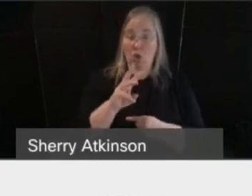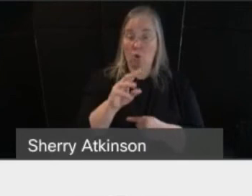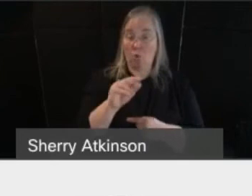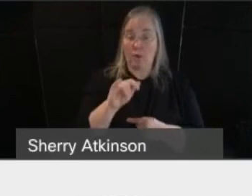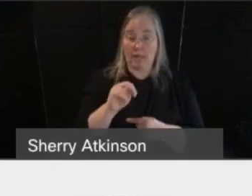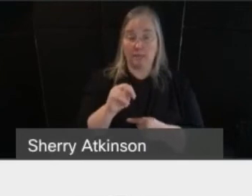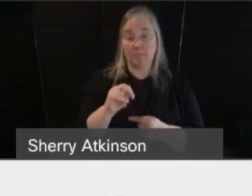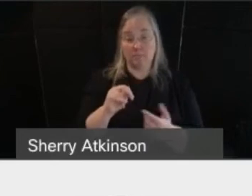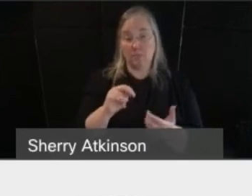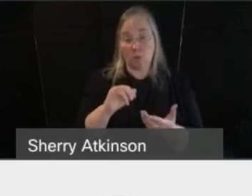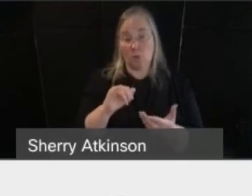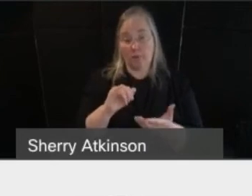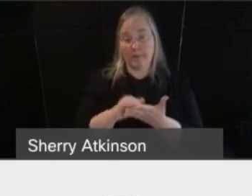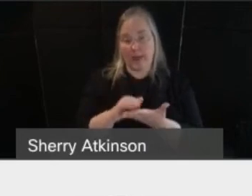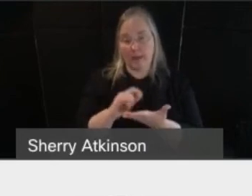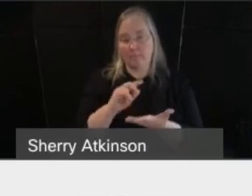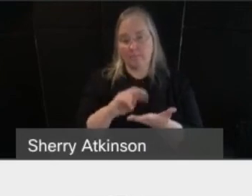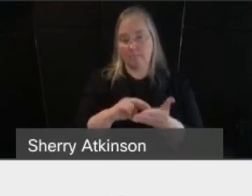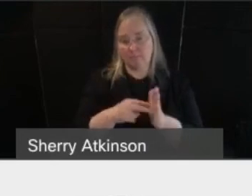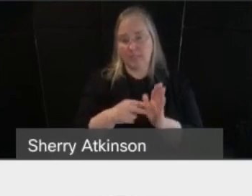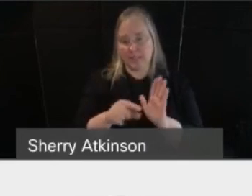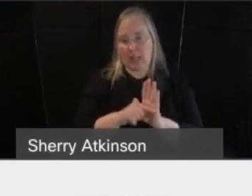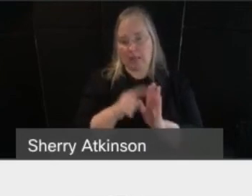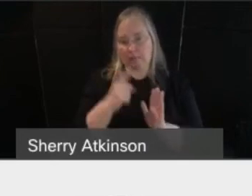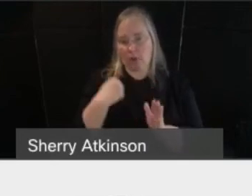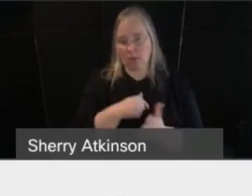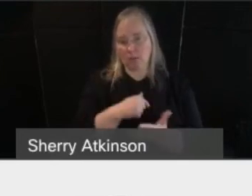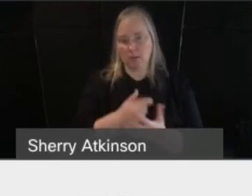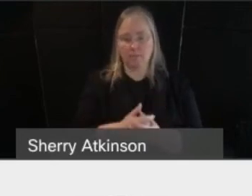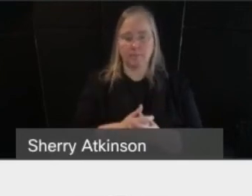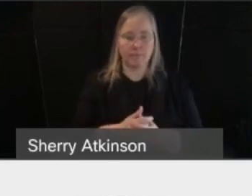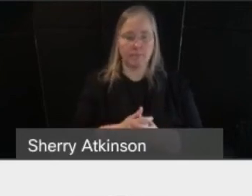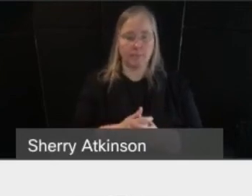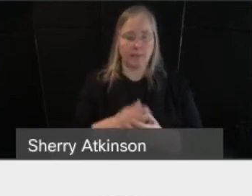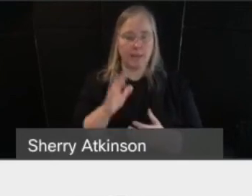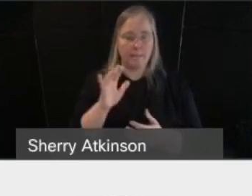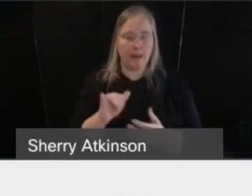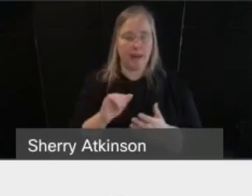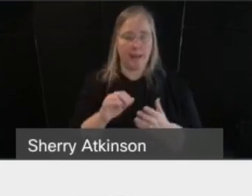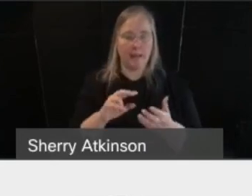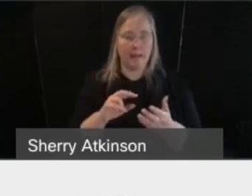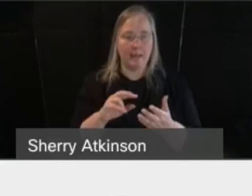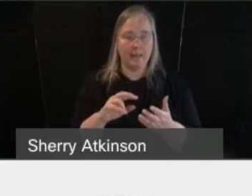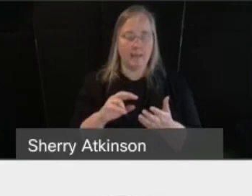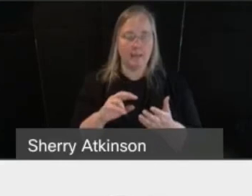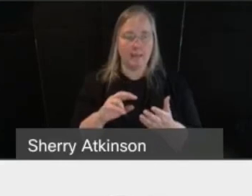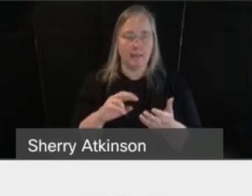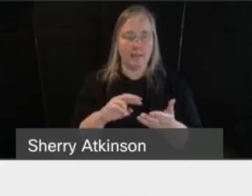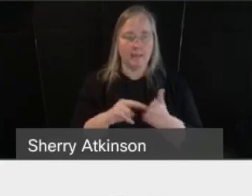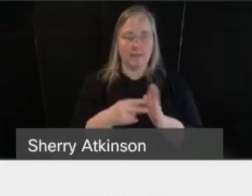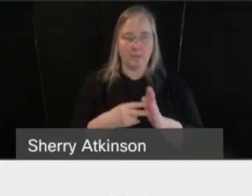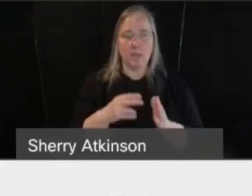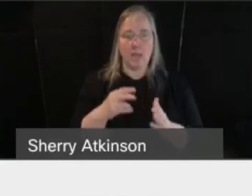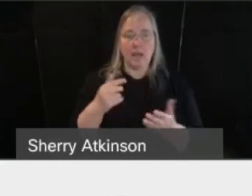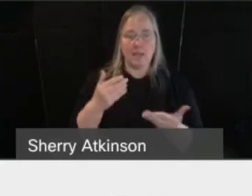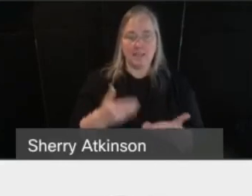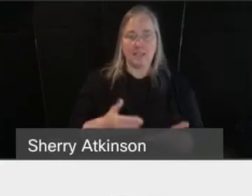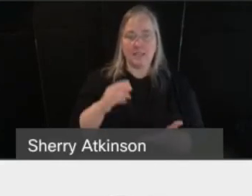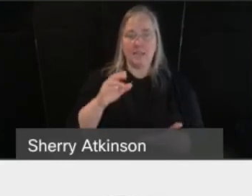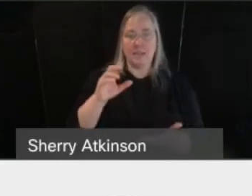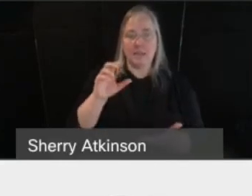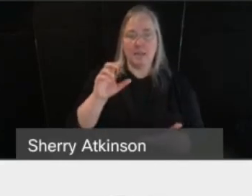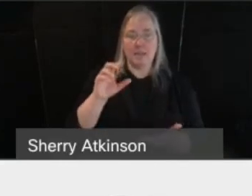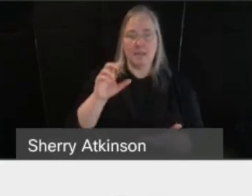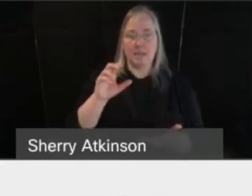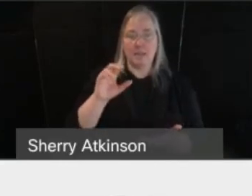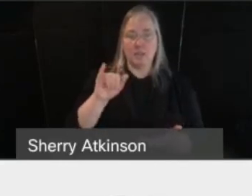negative. Yeah, well, it almost has to be by definition, right? Jhanzabsadiki with the school system. There are